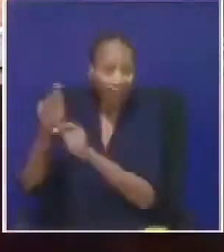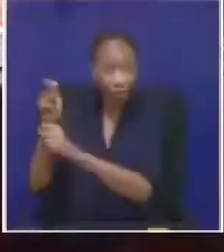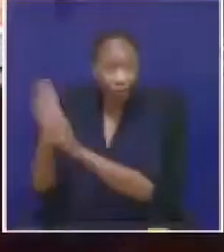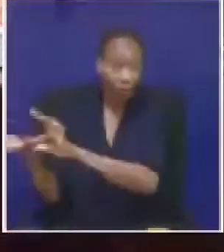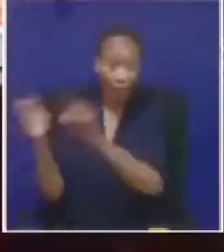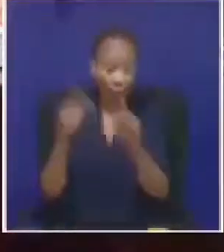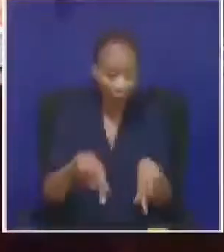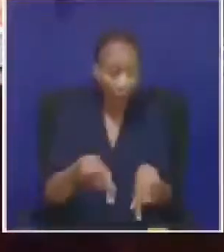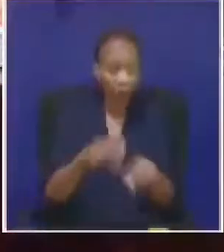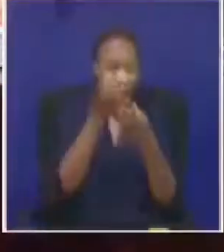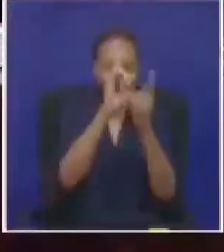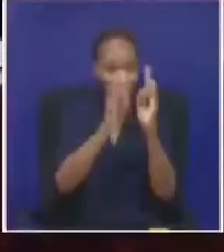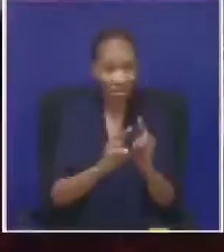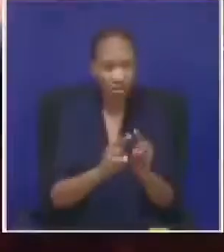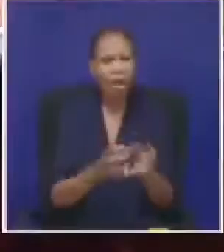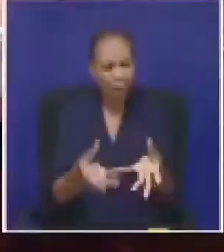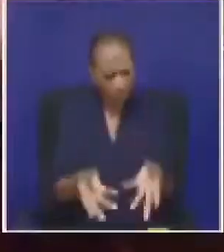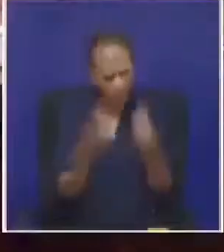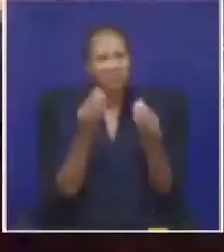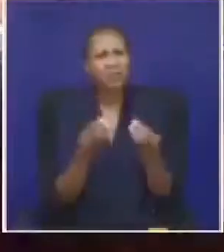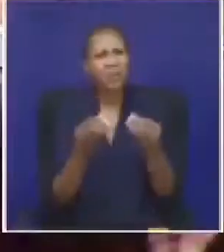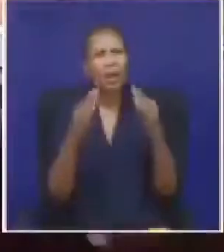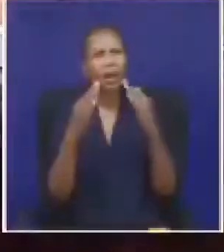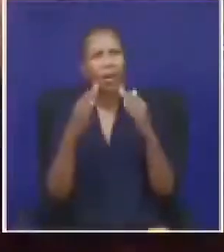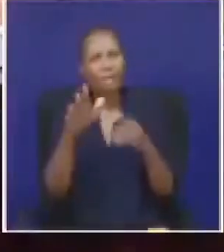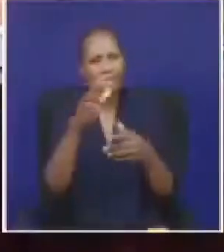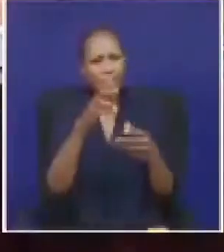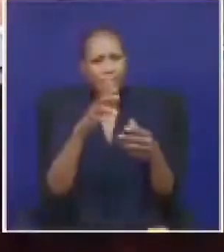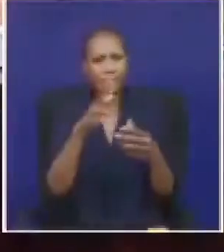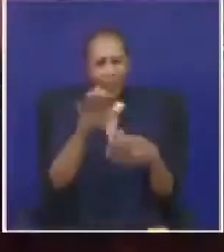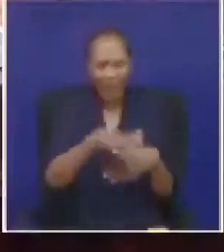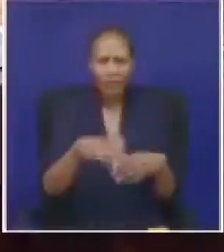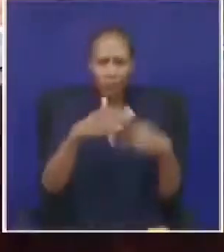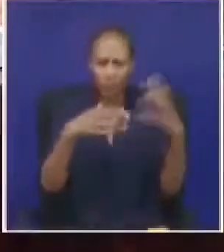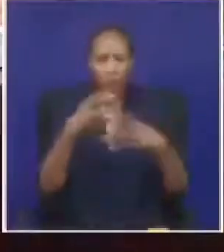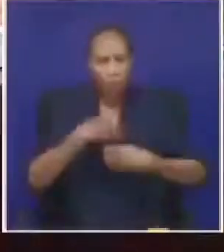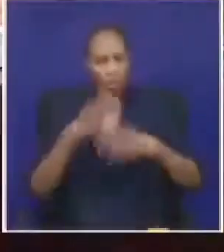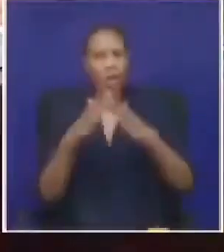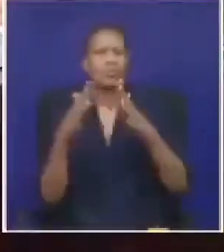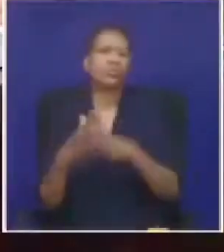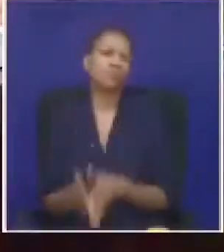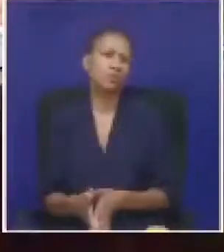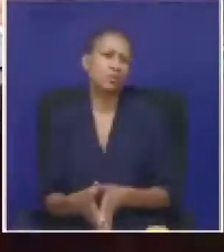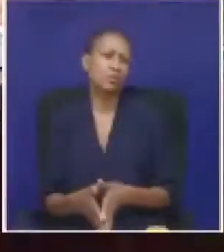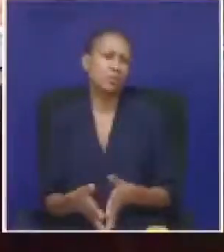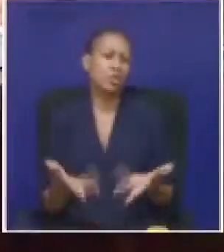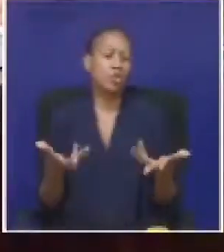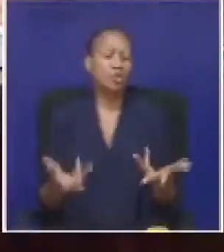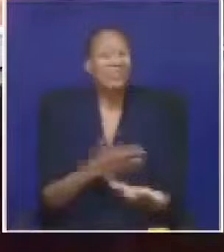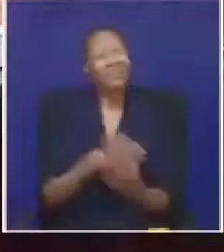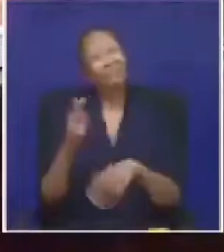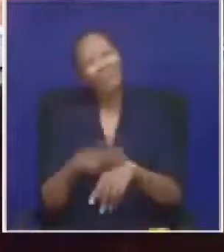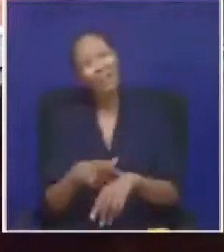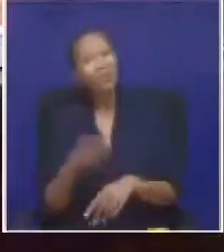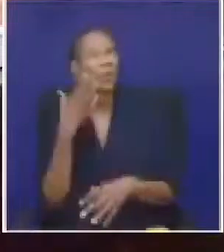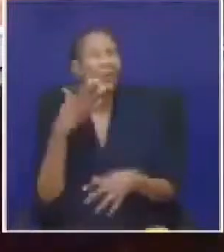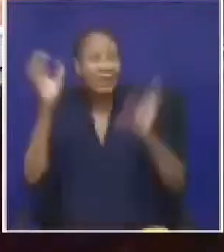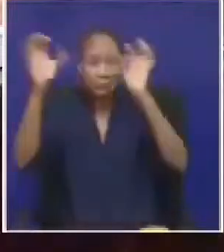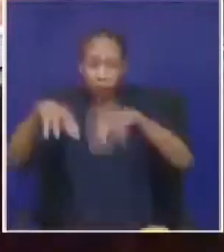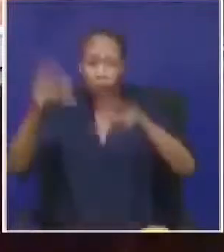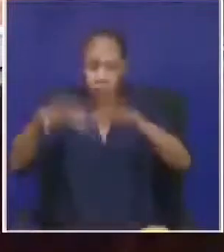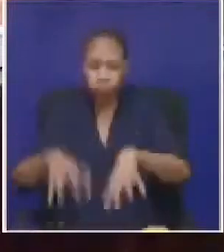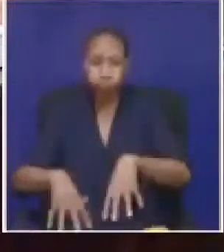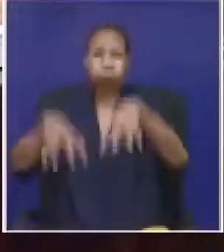then, settle on flat lines, and then we have problem of floods and so on. So